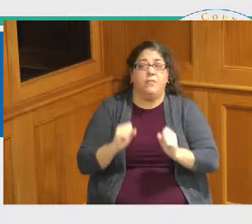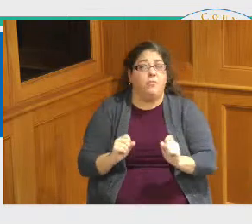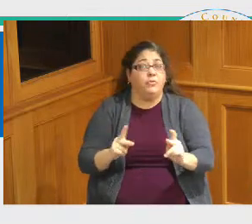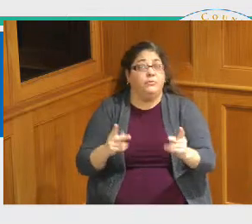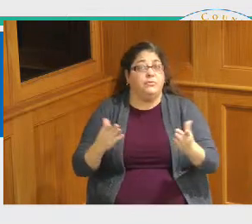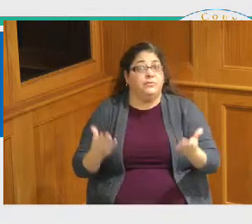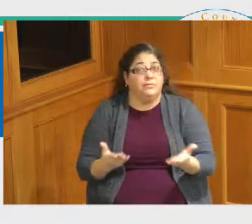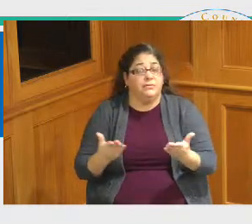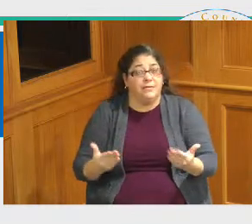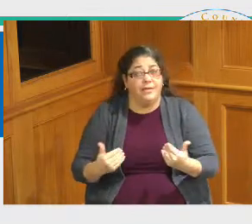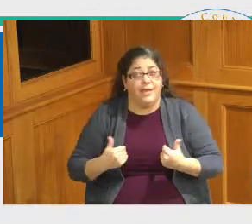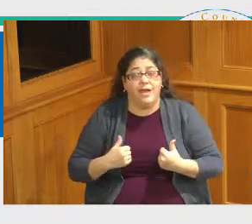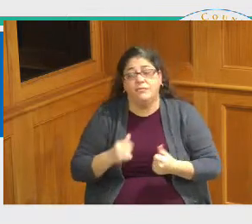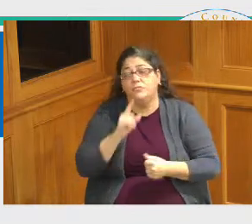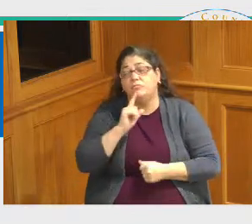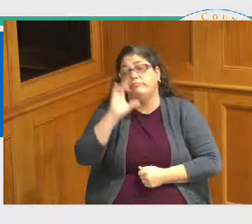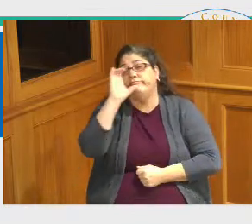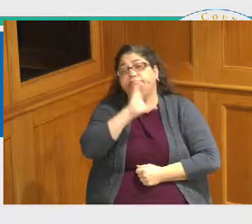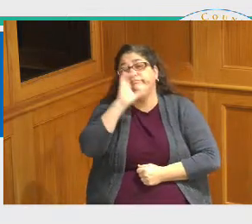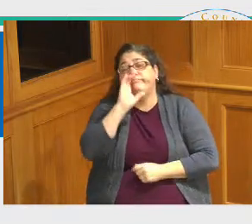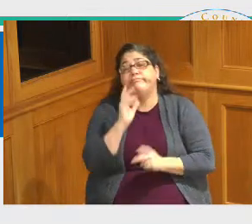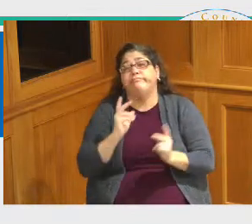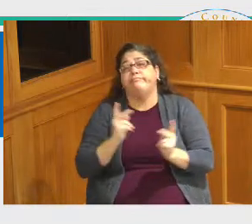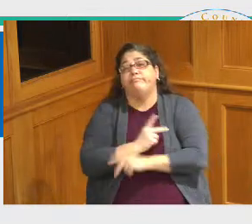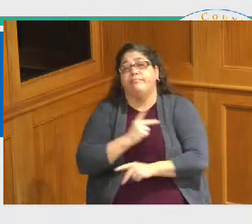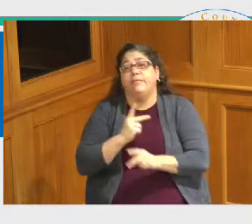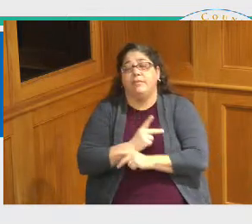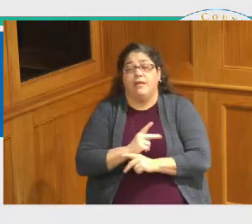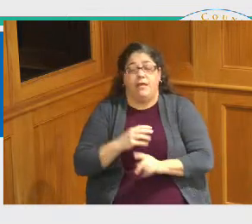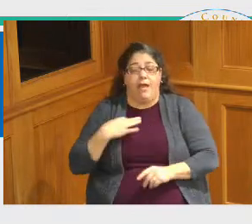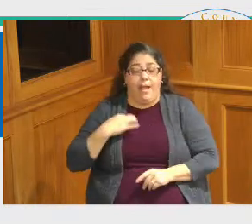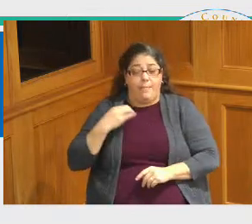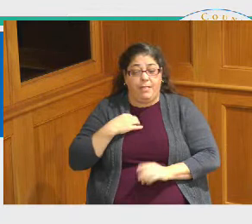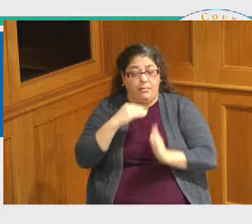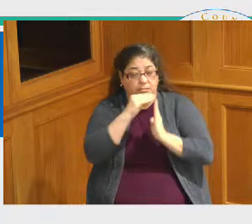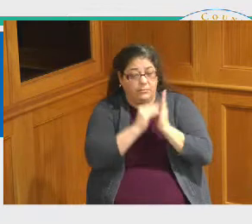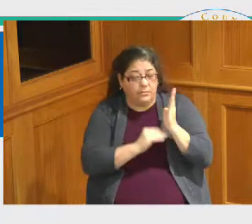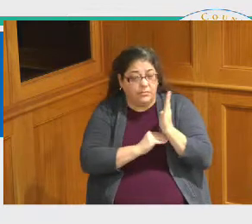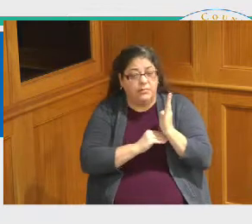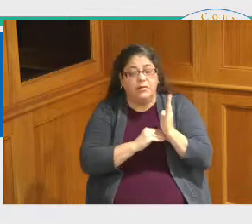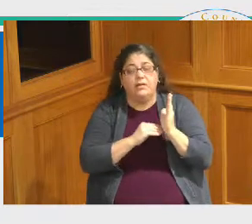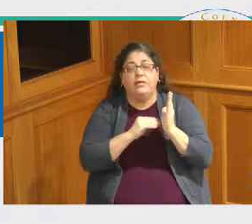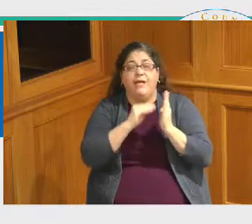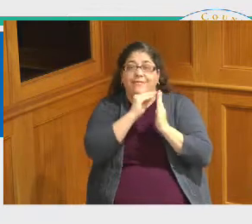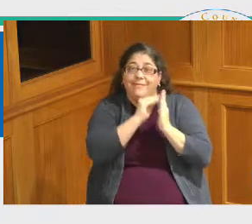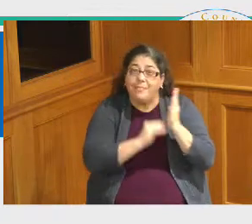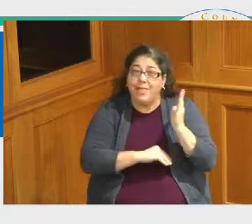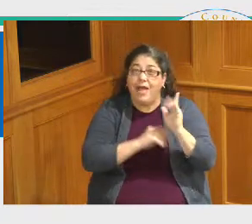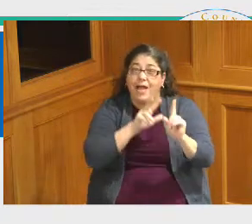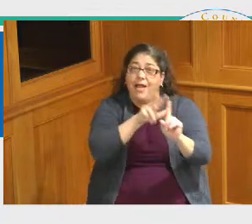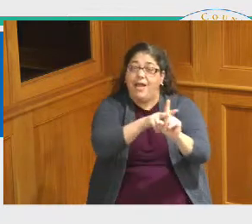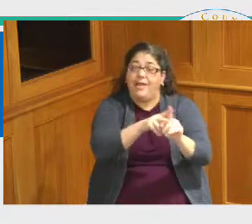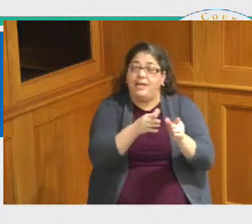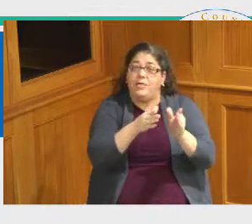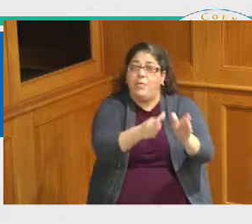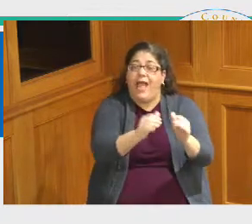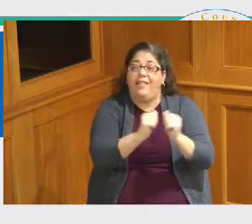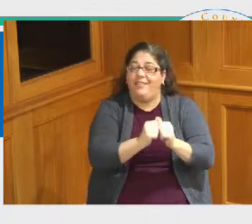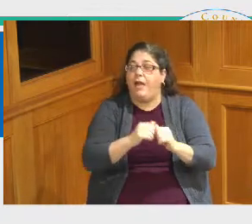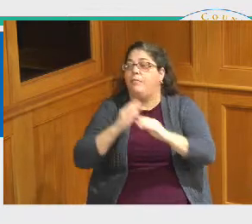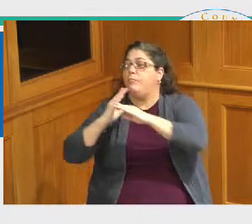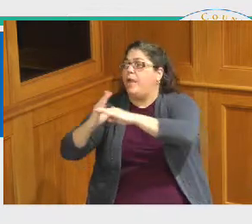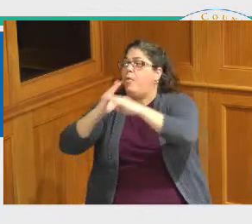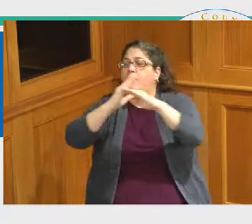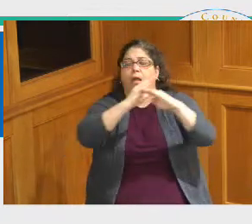have here, is to explore opportunities for applicants to apply in a way that would really remove barriers for